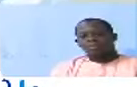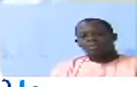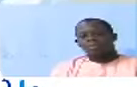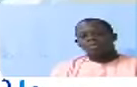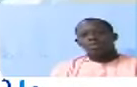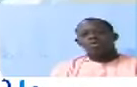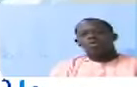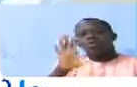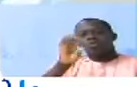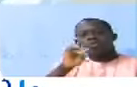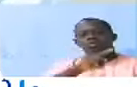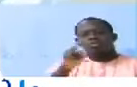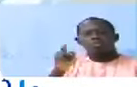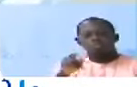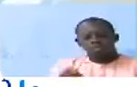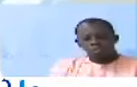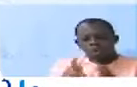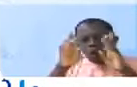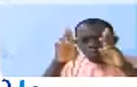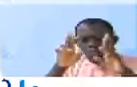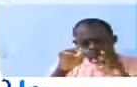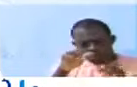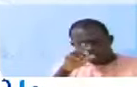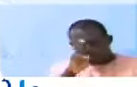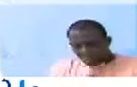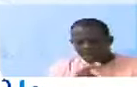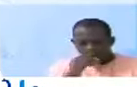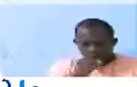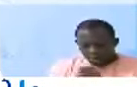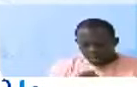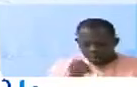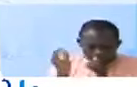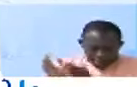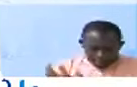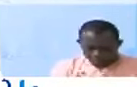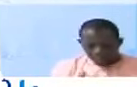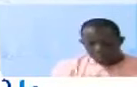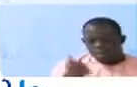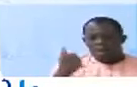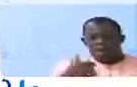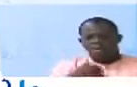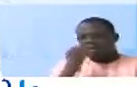don't you hope that we will go and set up another plan? I said no.